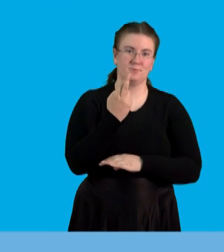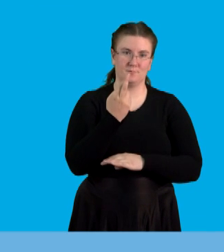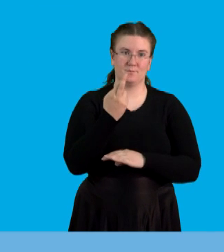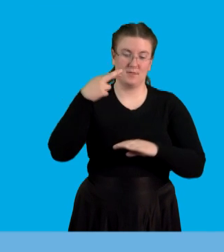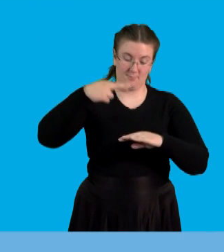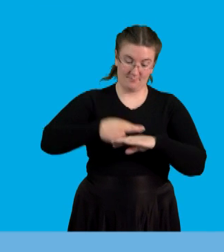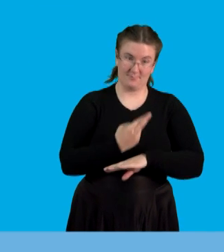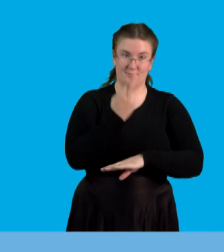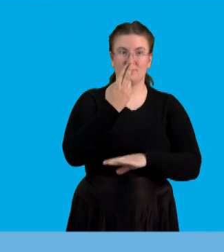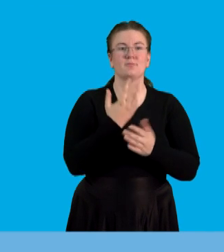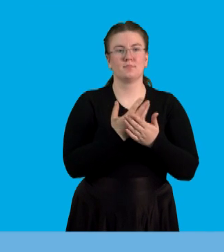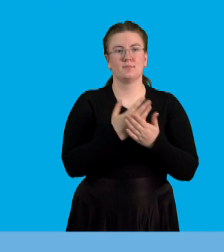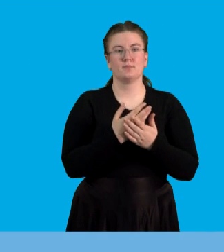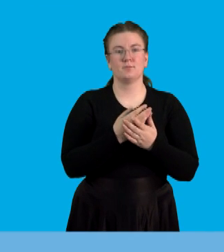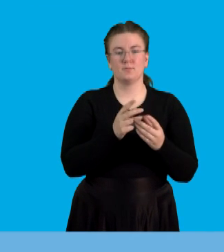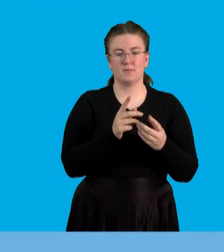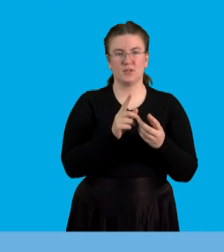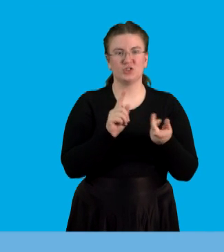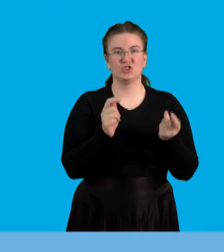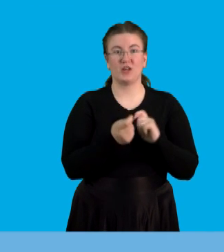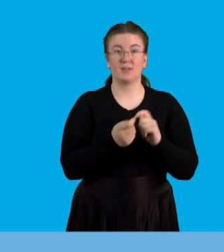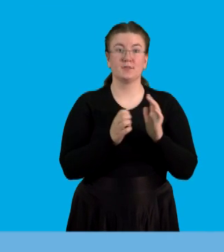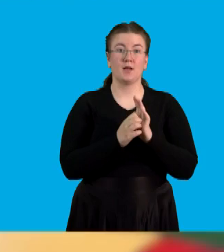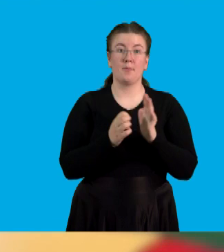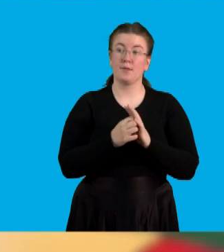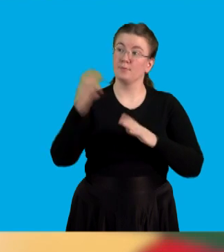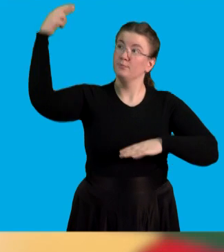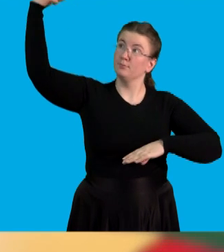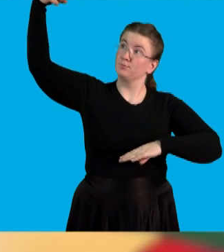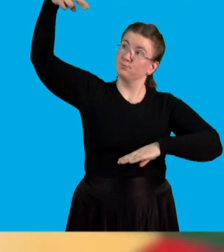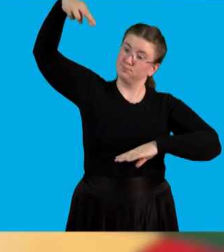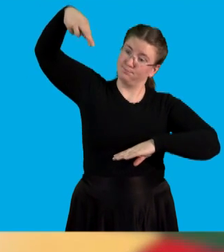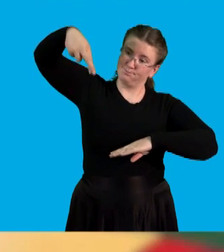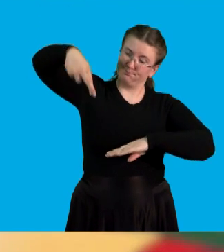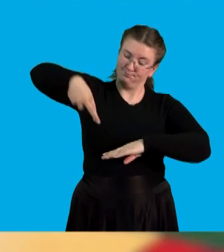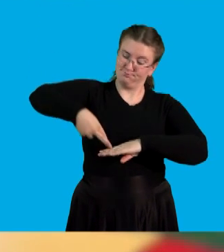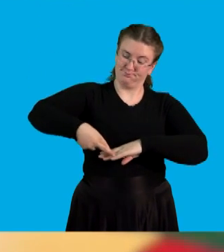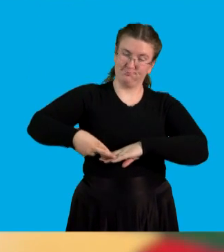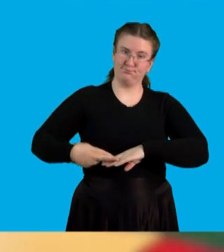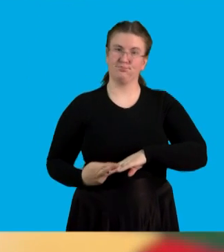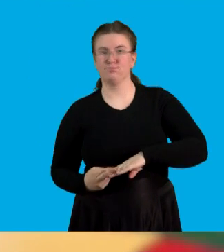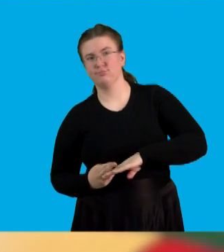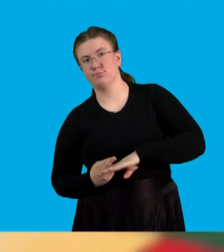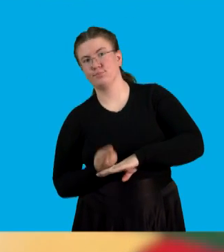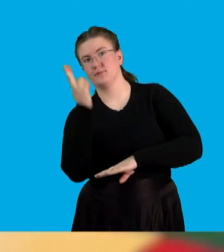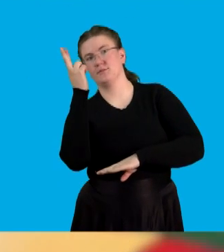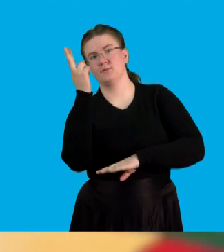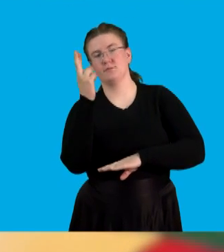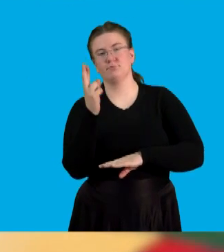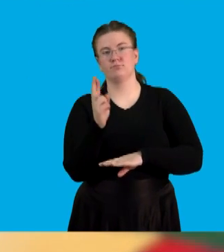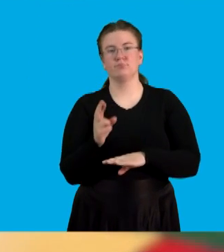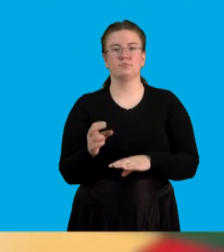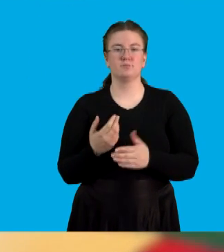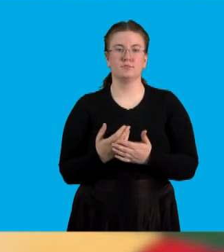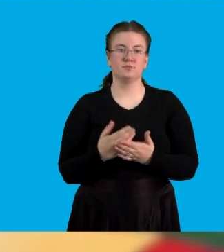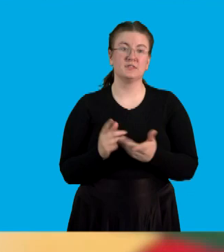strikes a reflected surface, it can change direction. So if a light coming from the source bounces off the surface, remember the bouncing